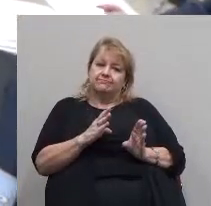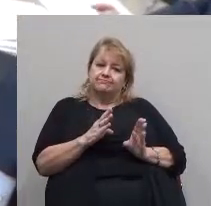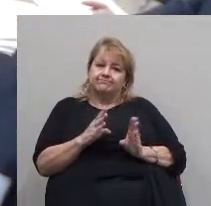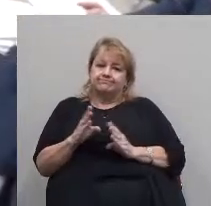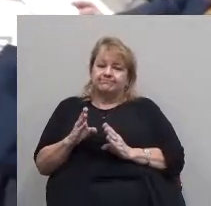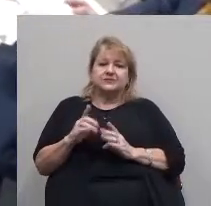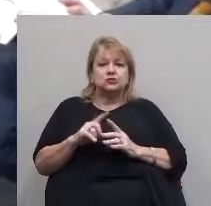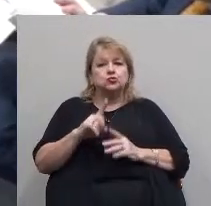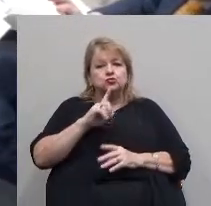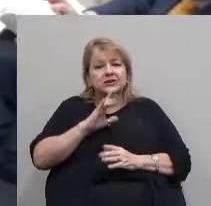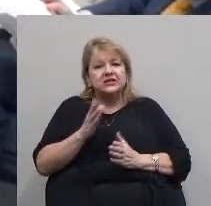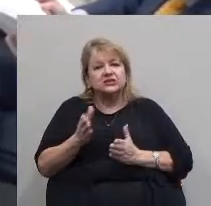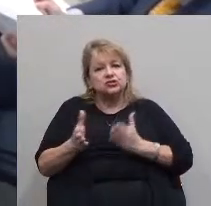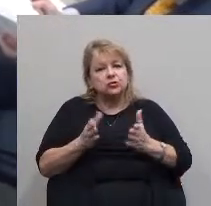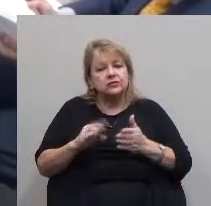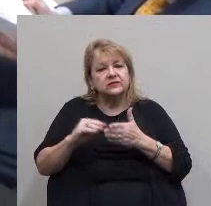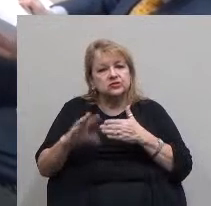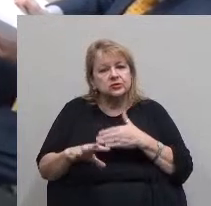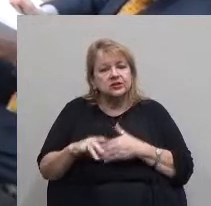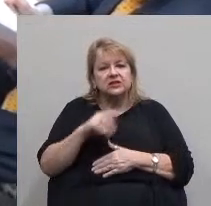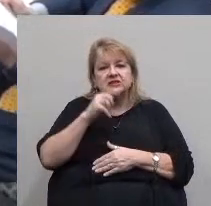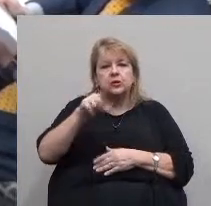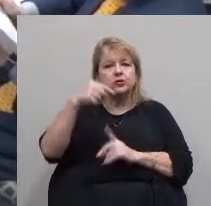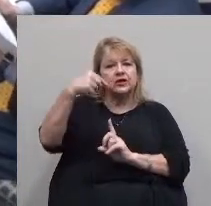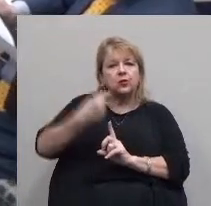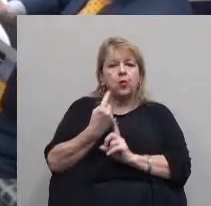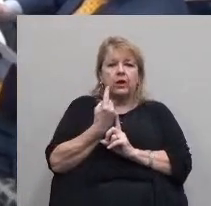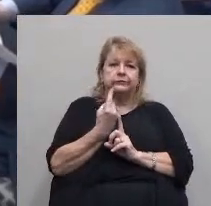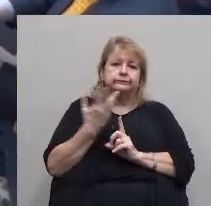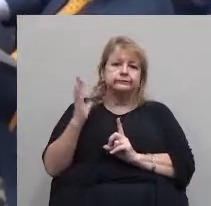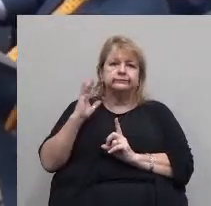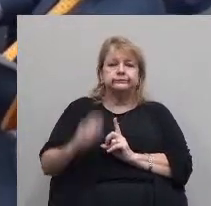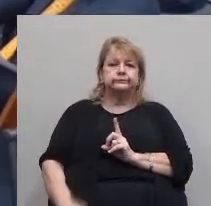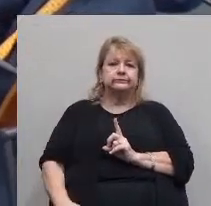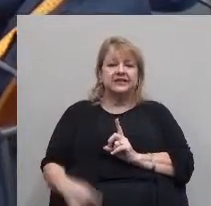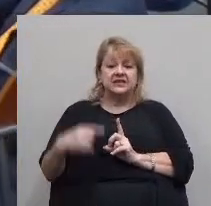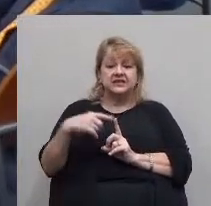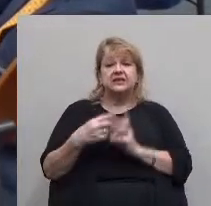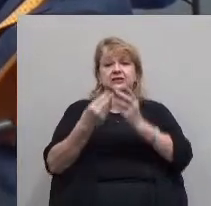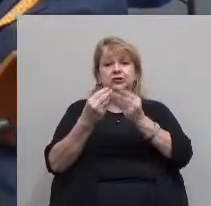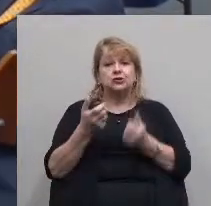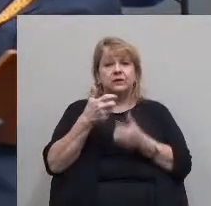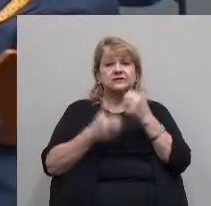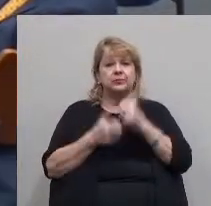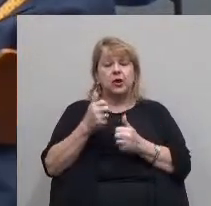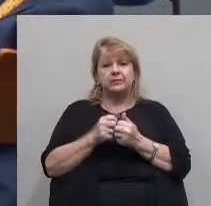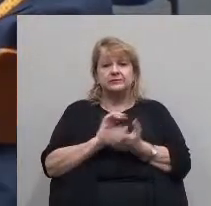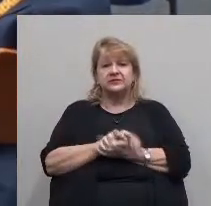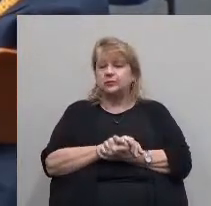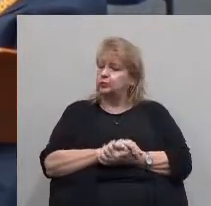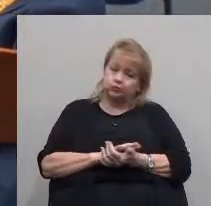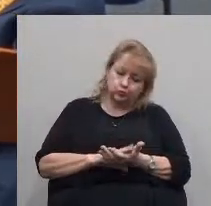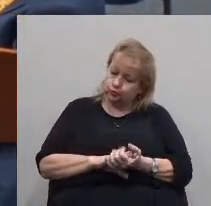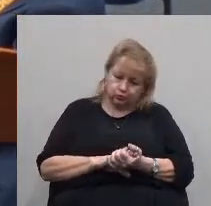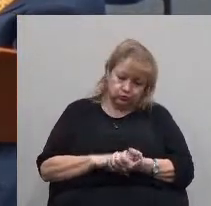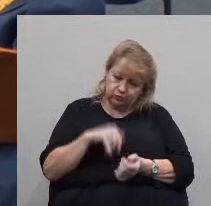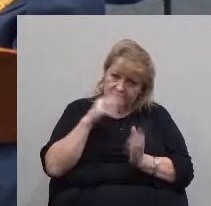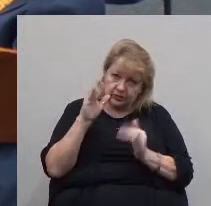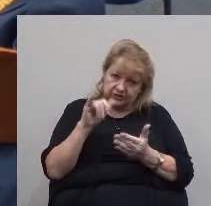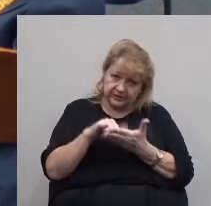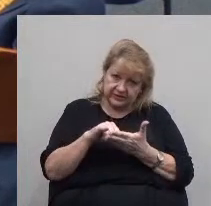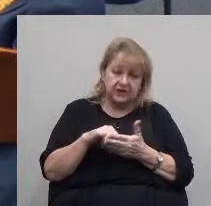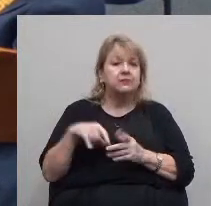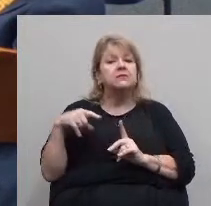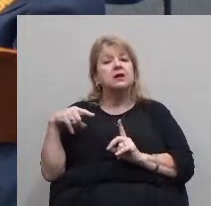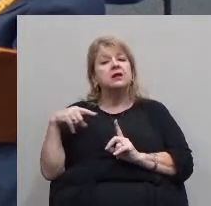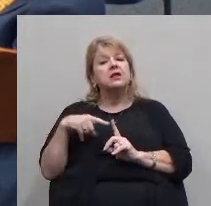truly serve students, that it's not just this piece, right? Like, our problems are not gonna get solved with this piece of legislation.